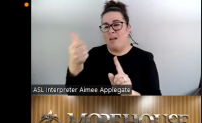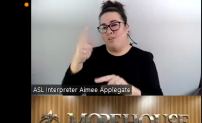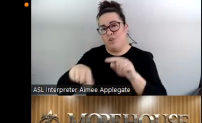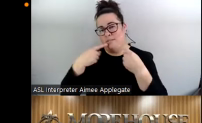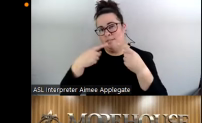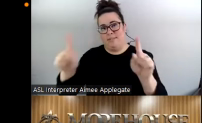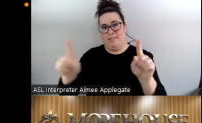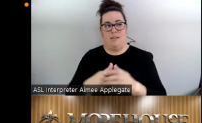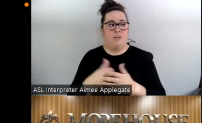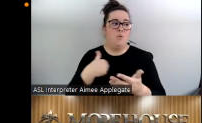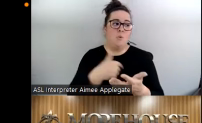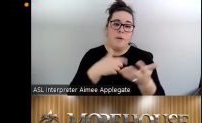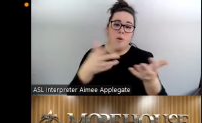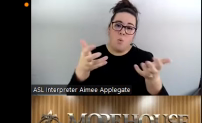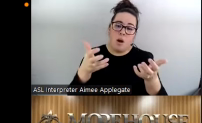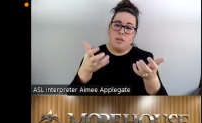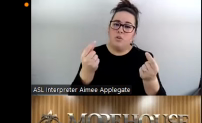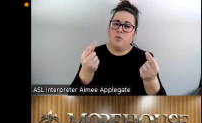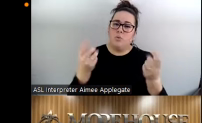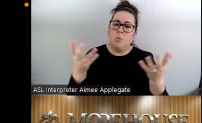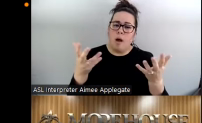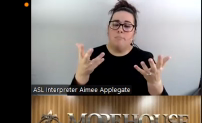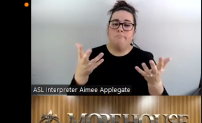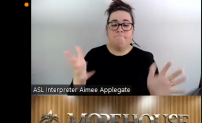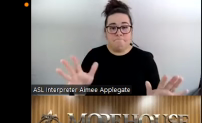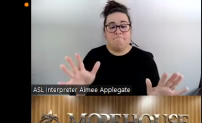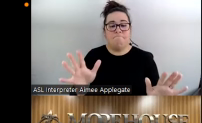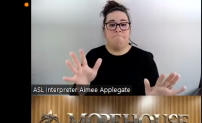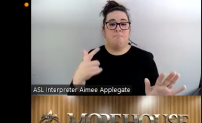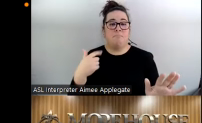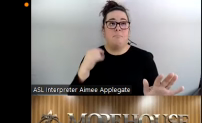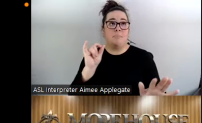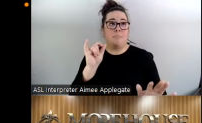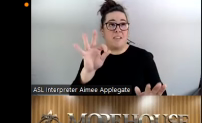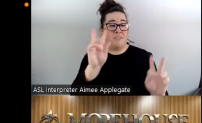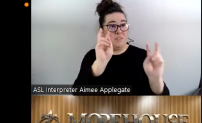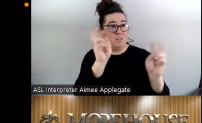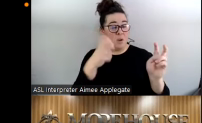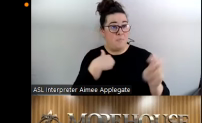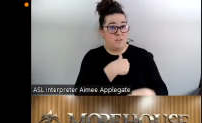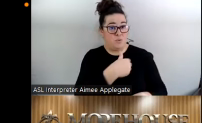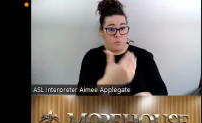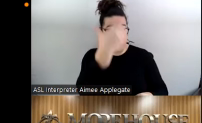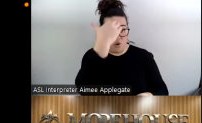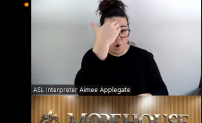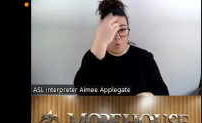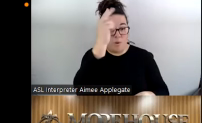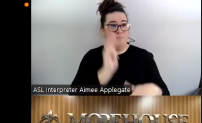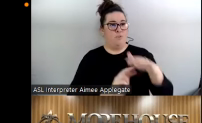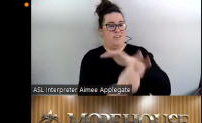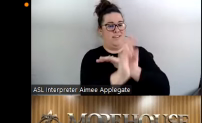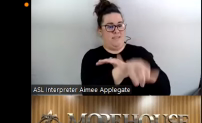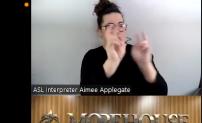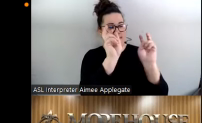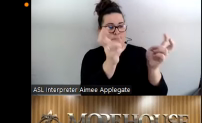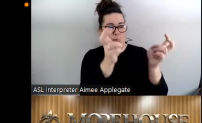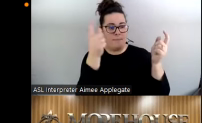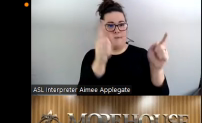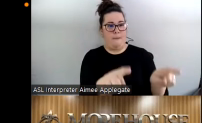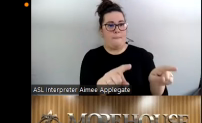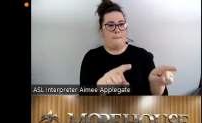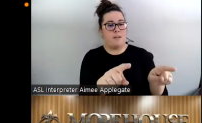so what we wanted to do is we said, okay, well, if we know what the topics are, and we could predict the likelihood of a topic coming